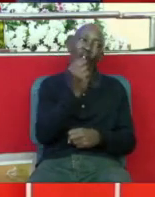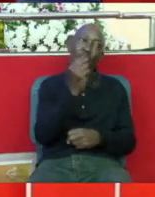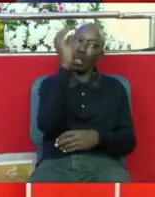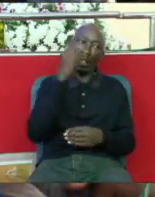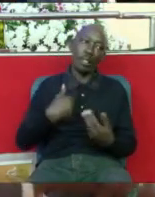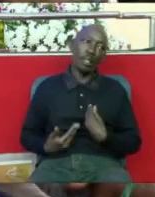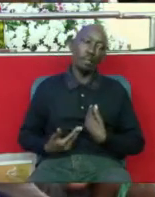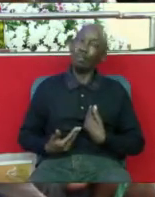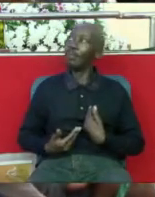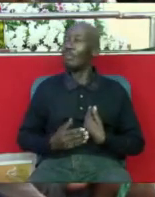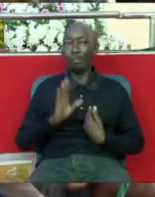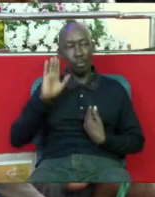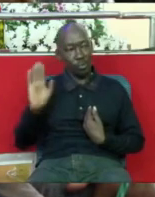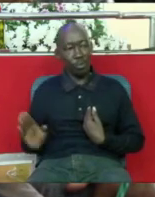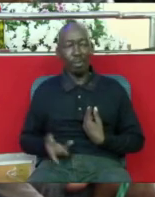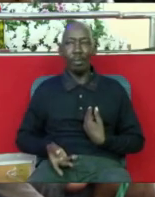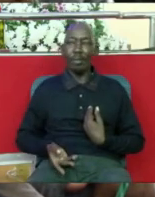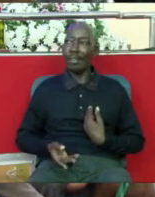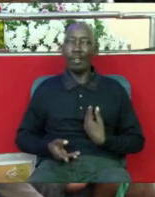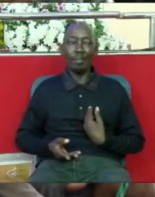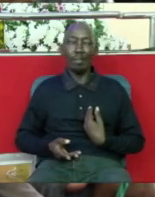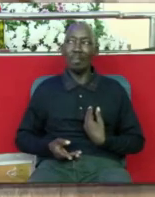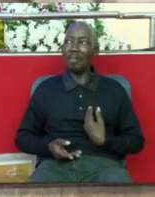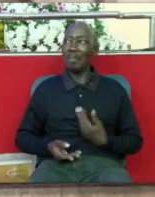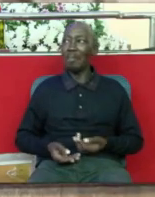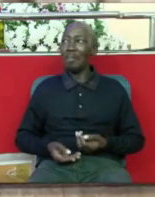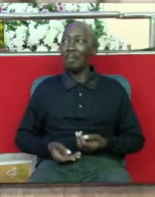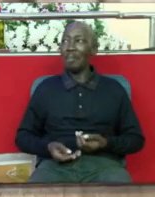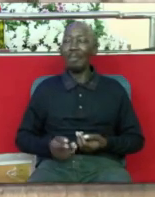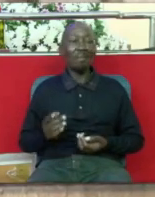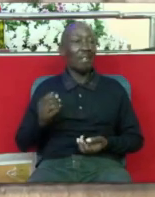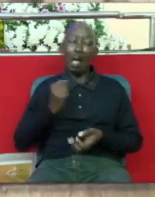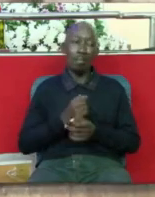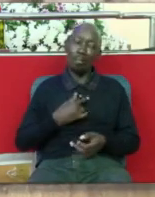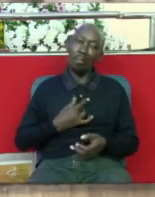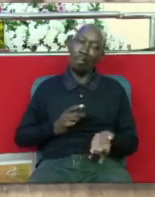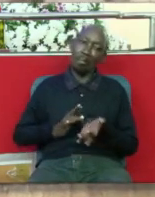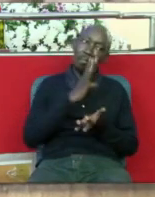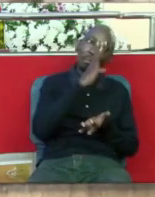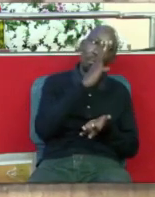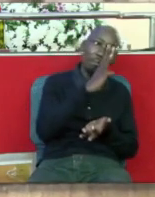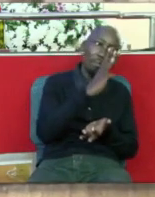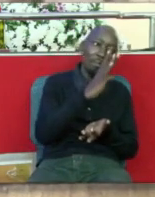alikuwa anatekeleza asilimia 35 pekee. So I was fired. Hivyo basi akafutwa. I'd never been fired